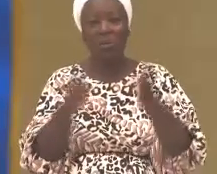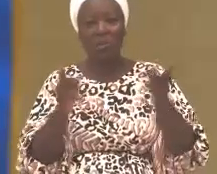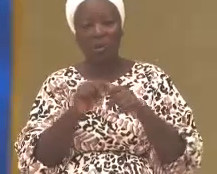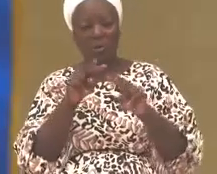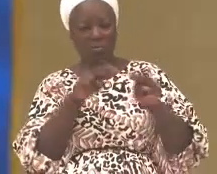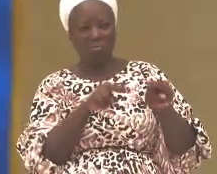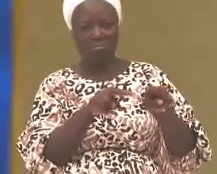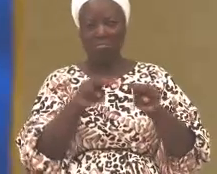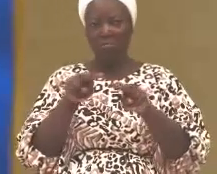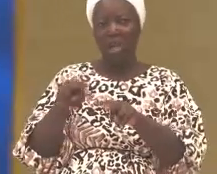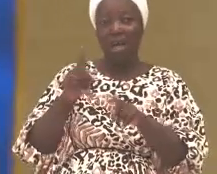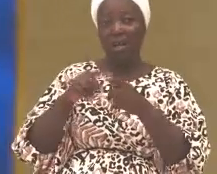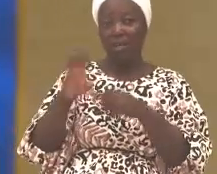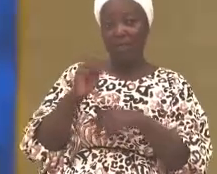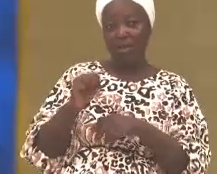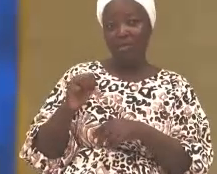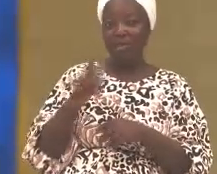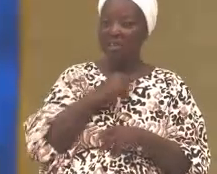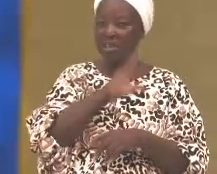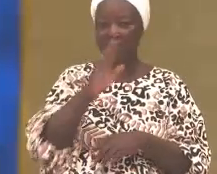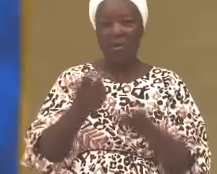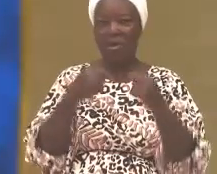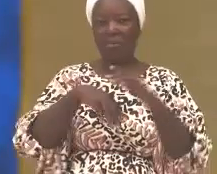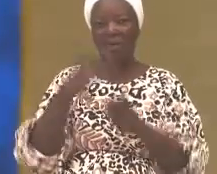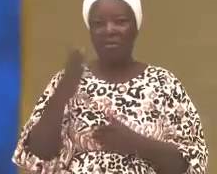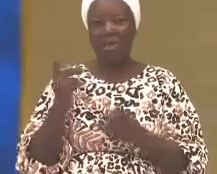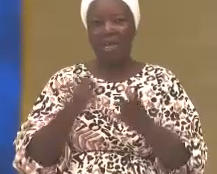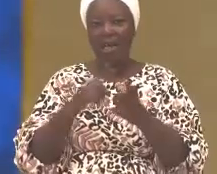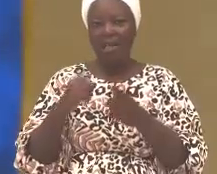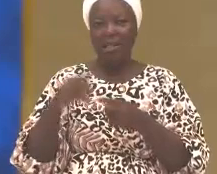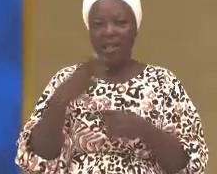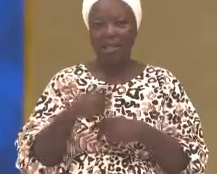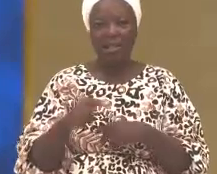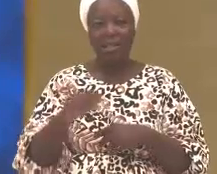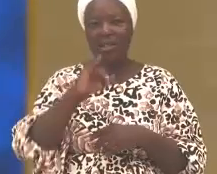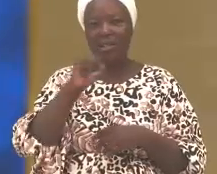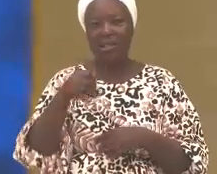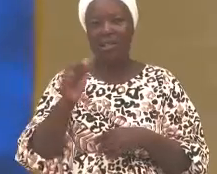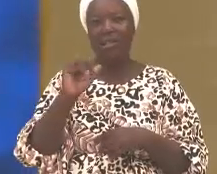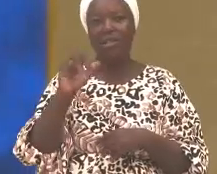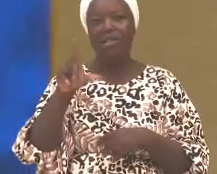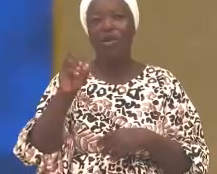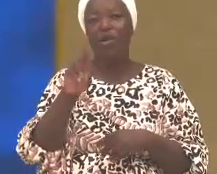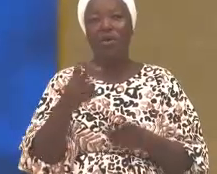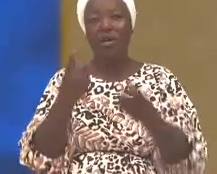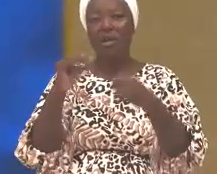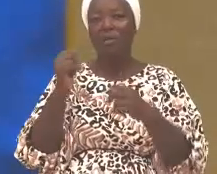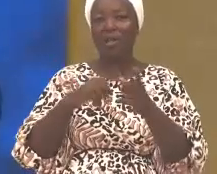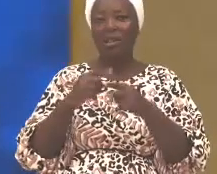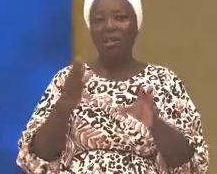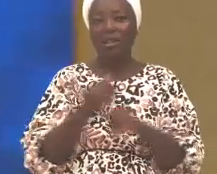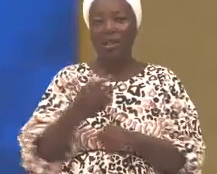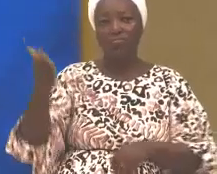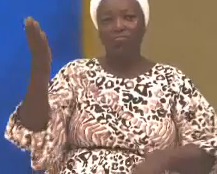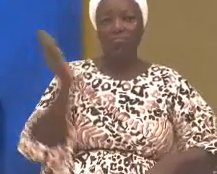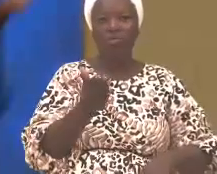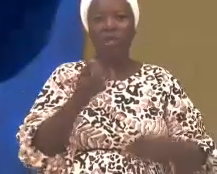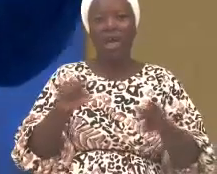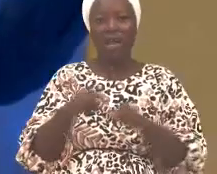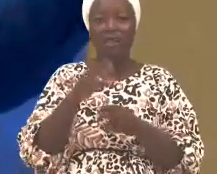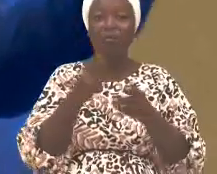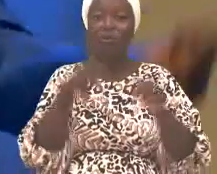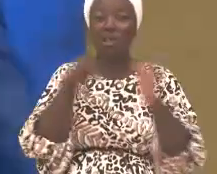another. They didn't come out. And then the Philippian jailer came and took his sword as if he wanted to kill